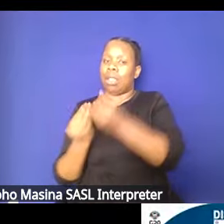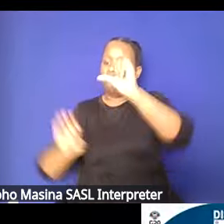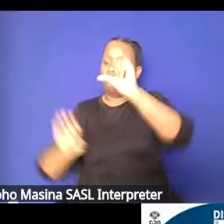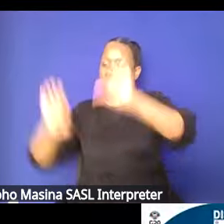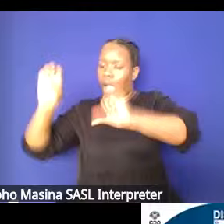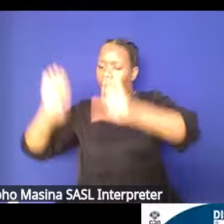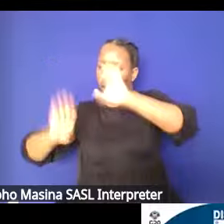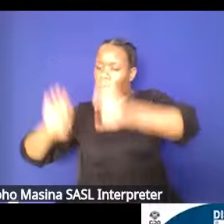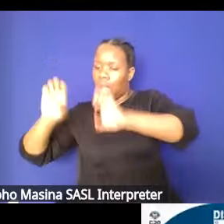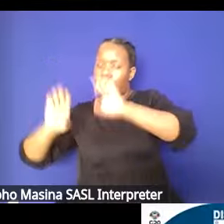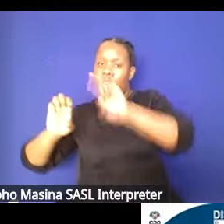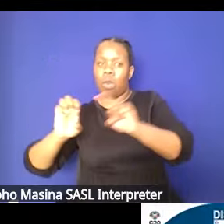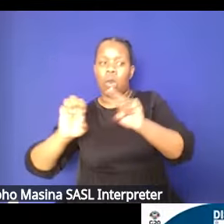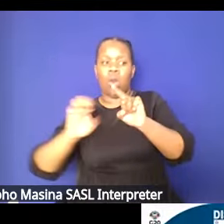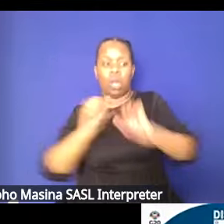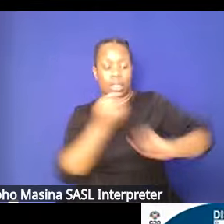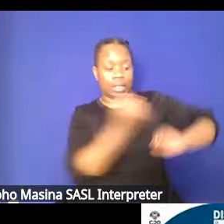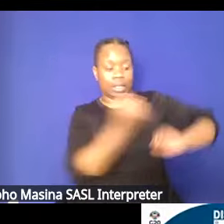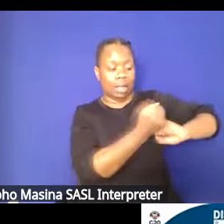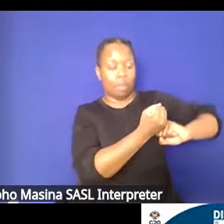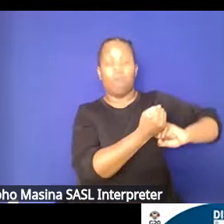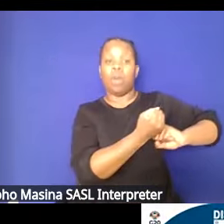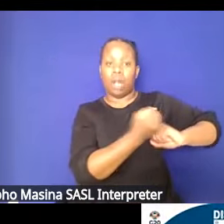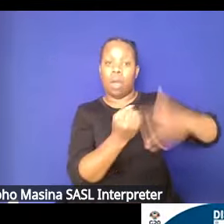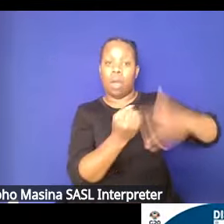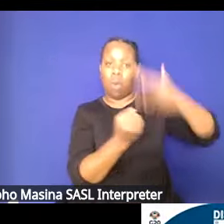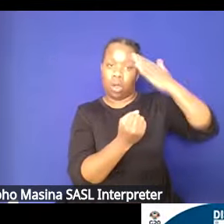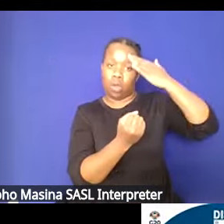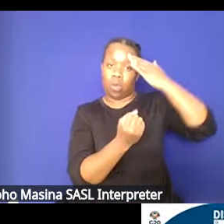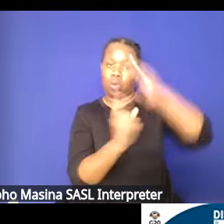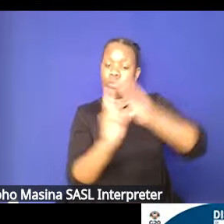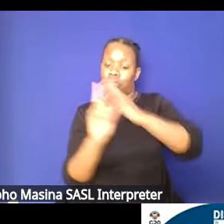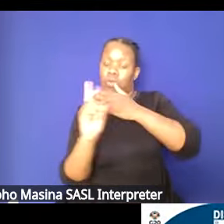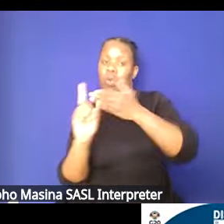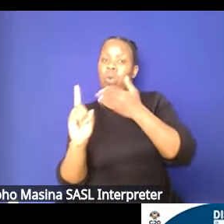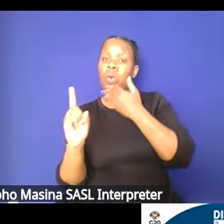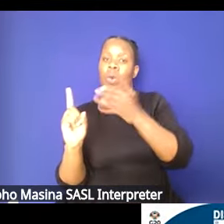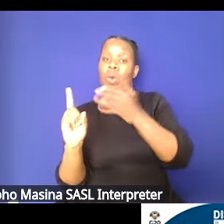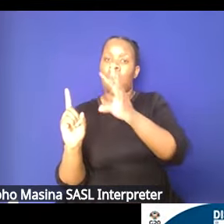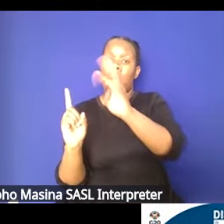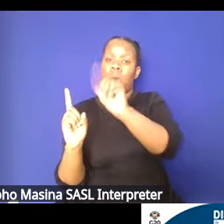patient support? I would like to direct this question to Mark.